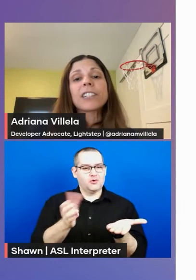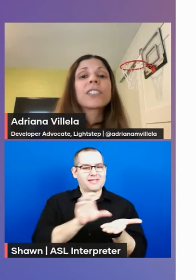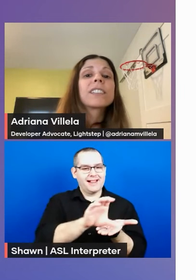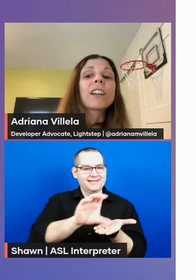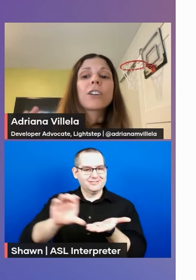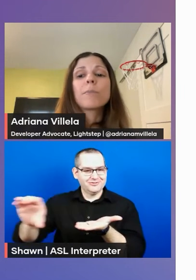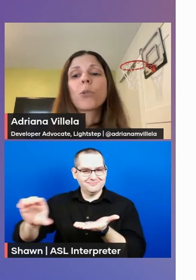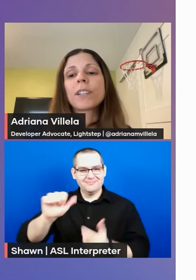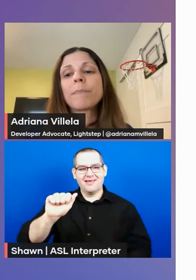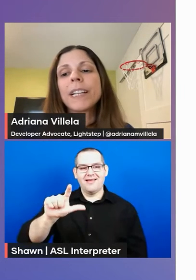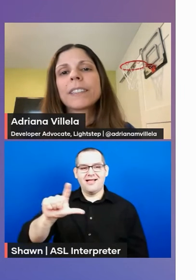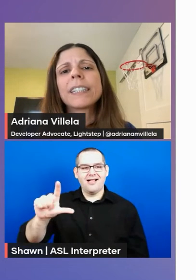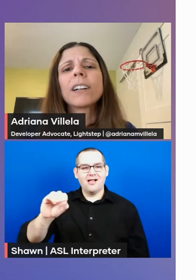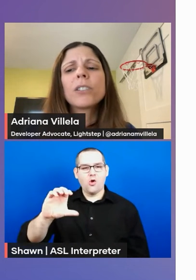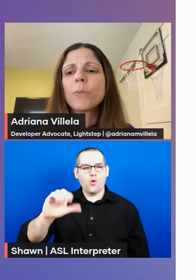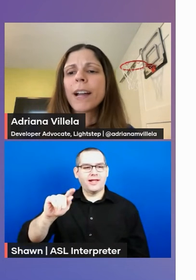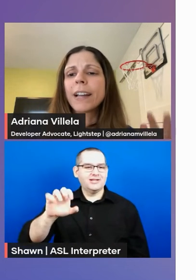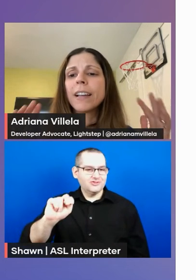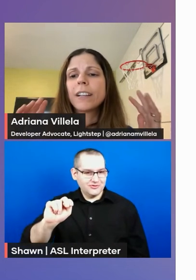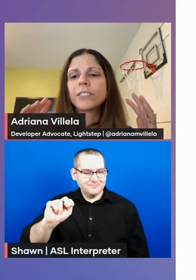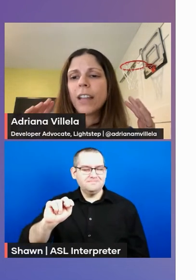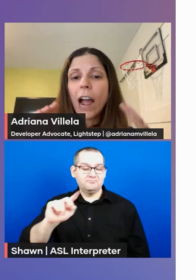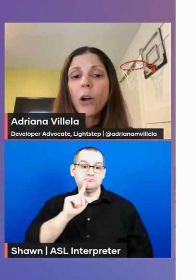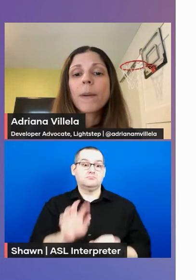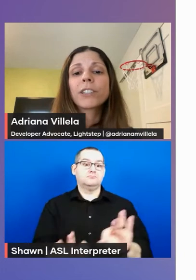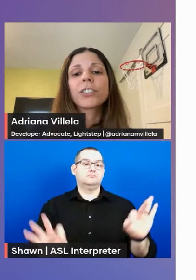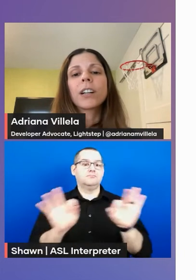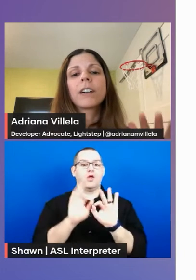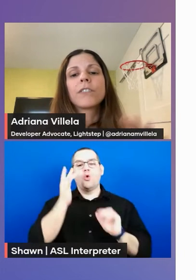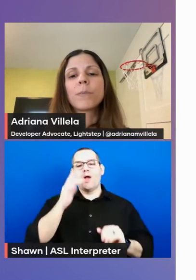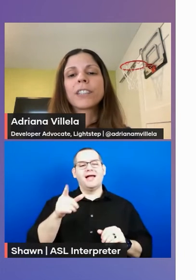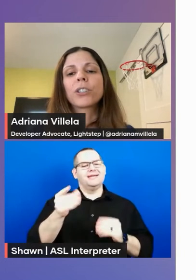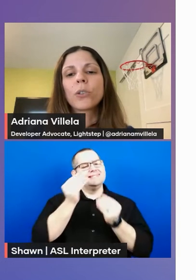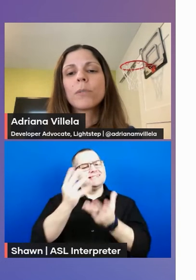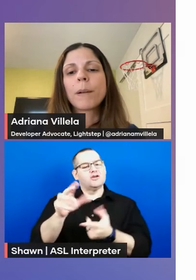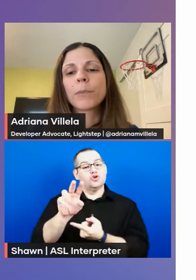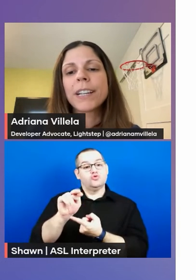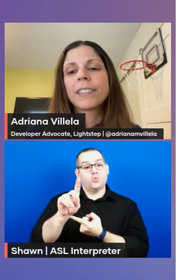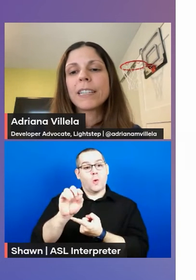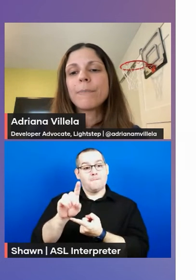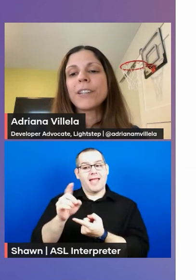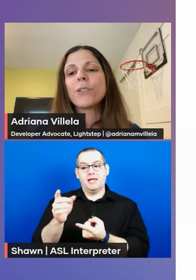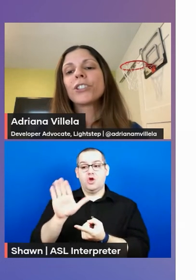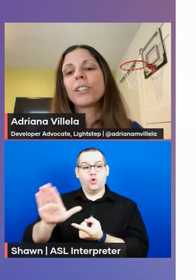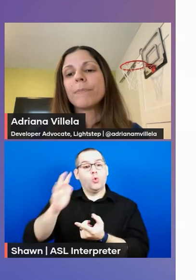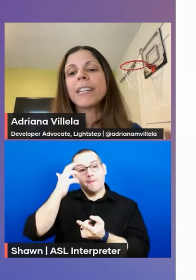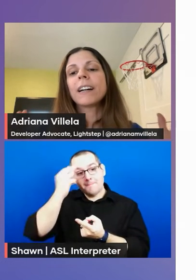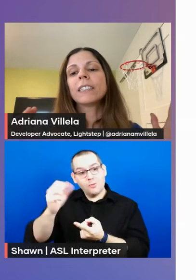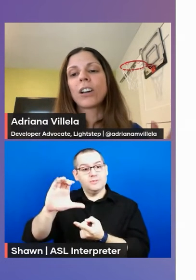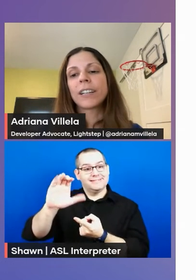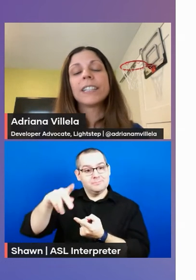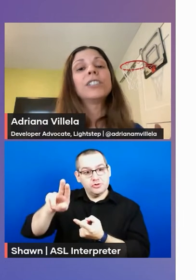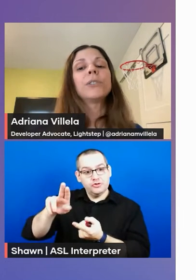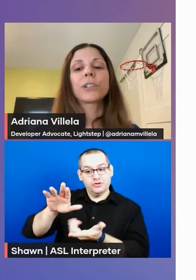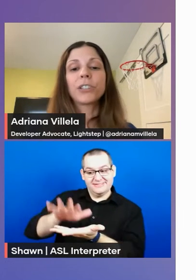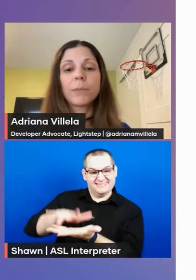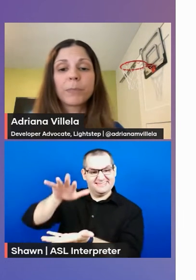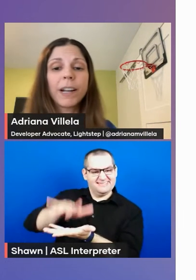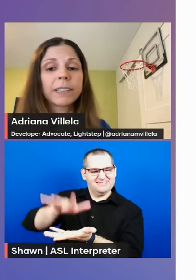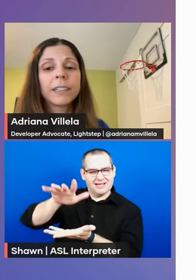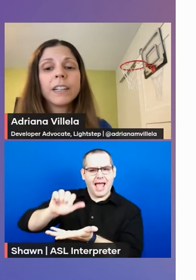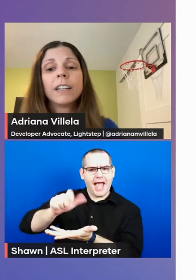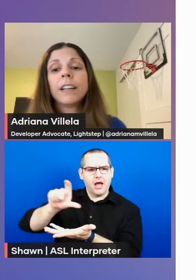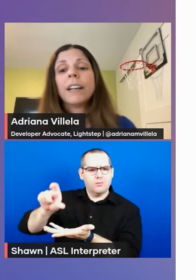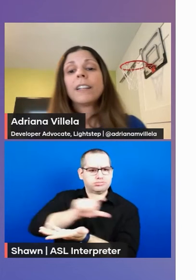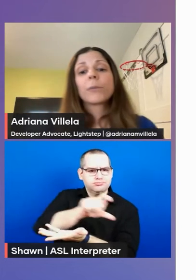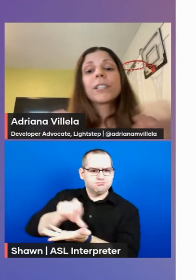resource allocations are important because they tell Nomad how much of Nomad's total memory and CPU should be allotted to your job